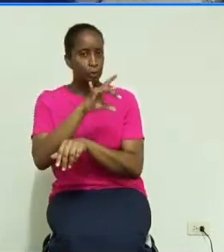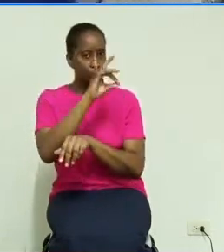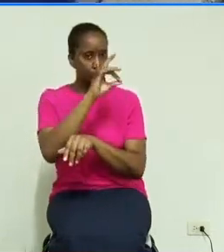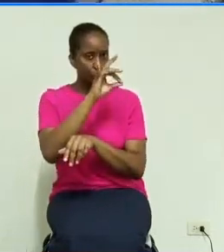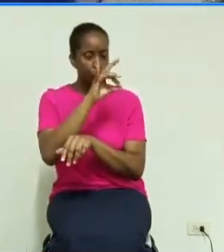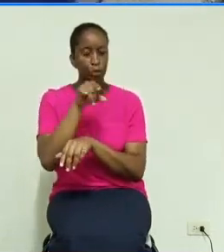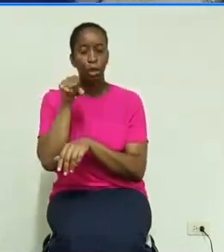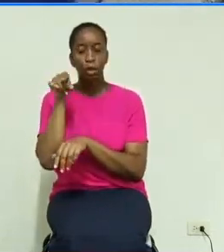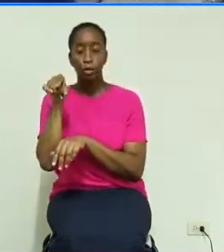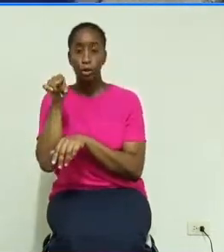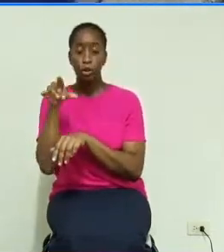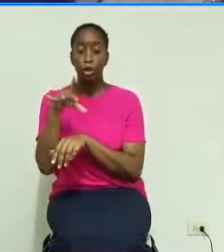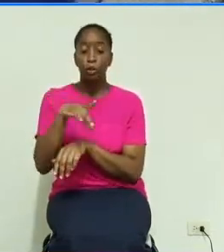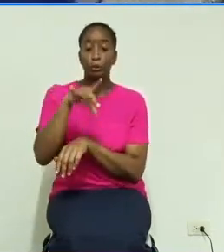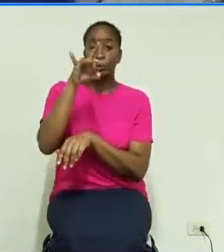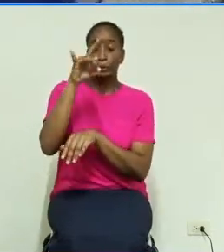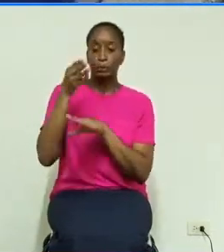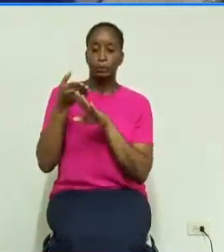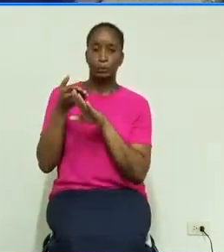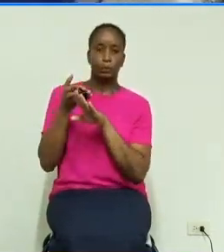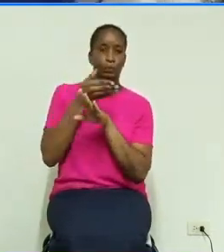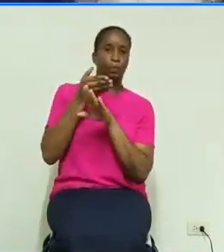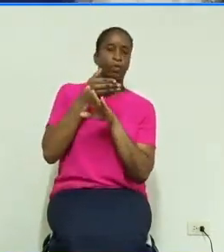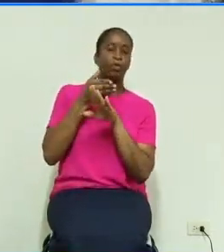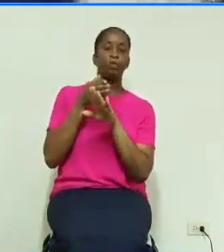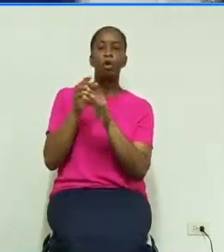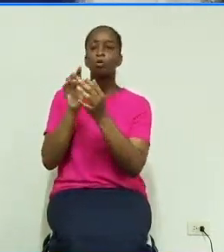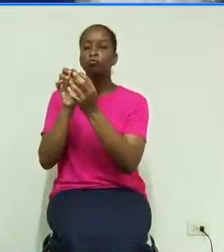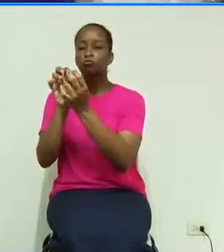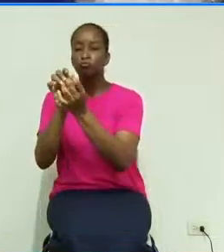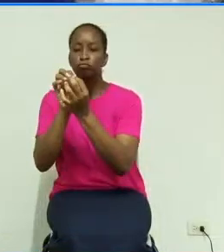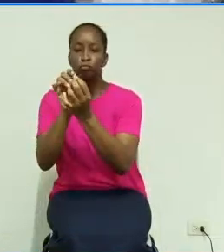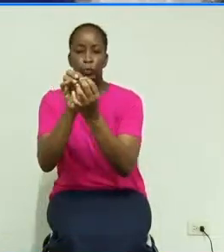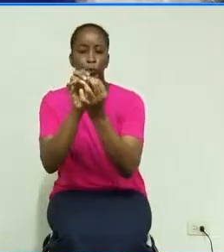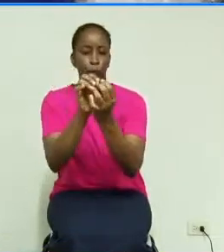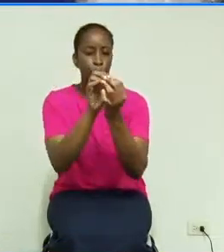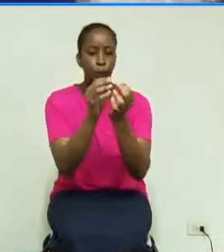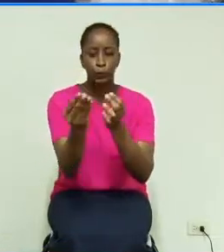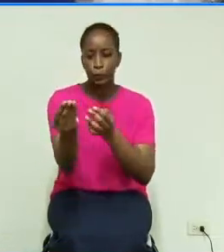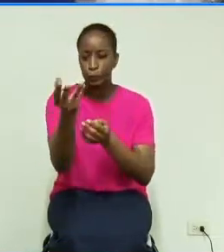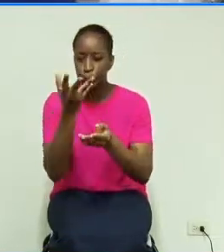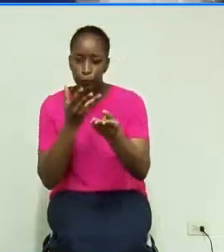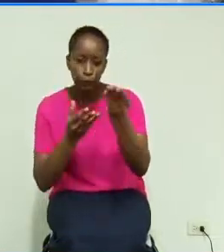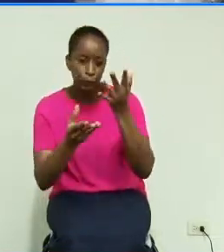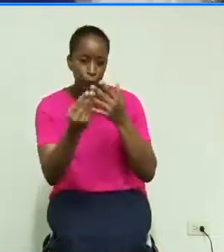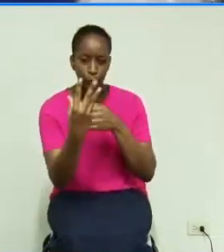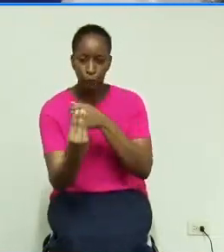to be represented in the Senate. That was part of the proposal ever since